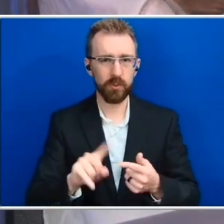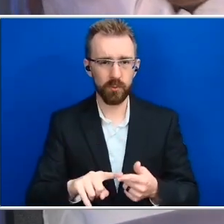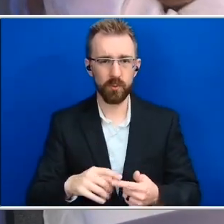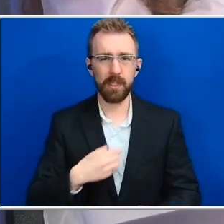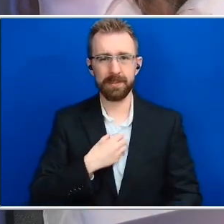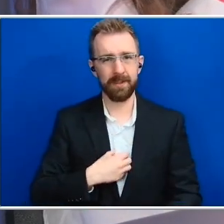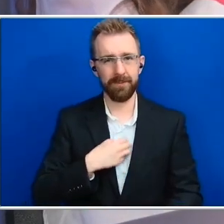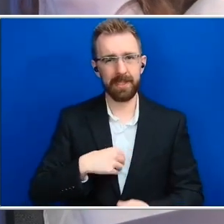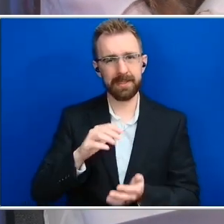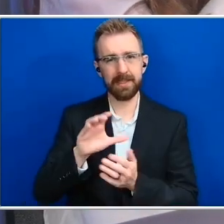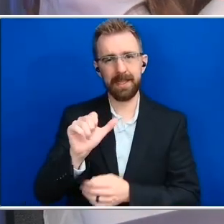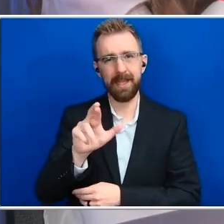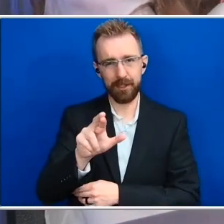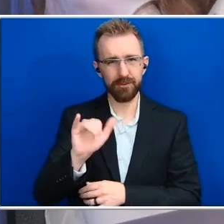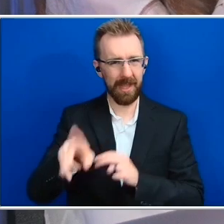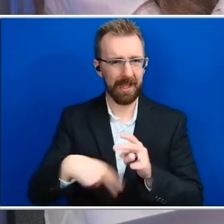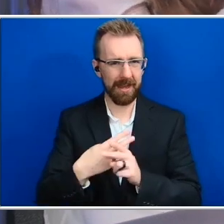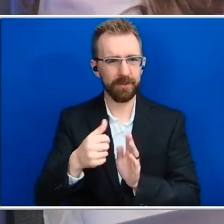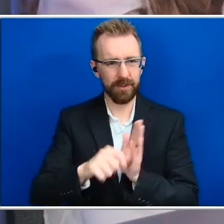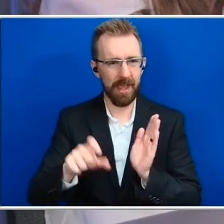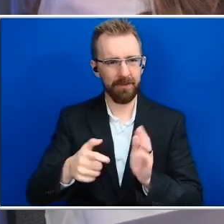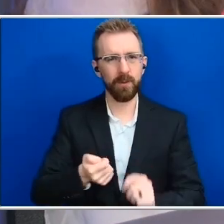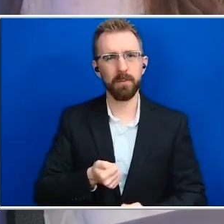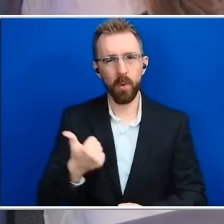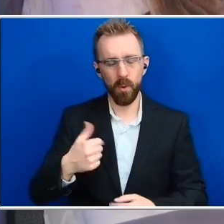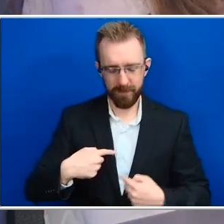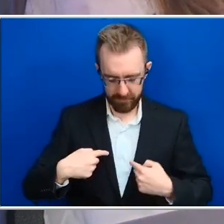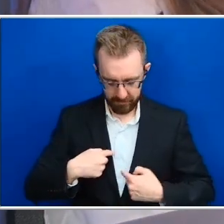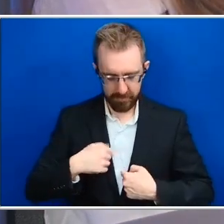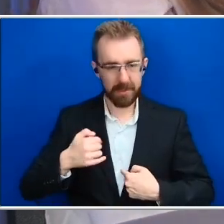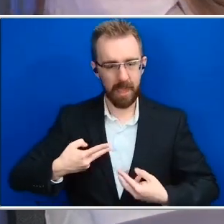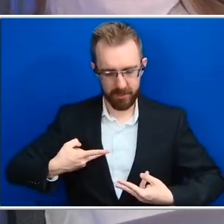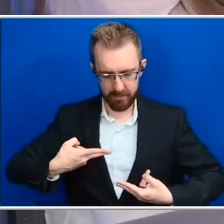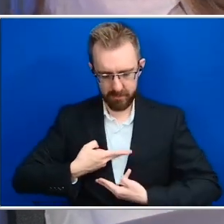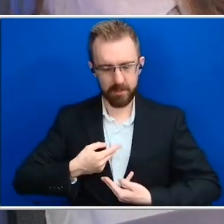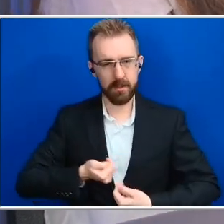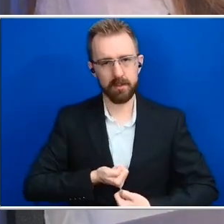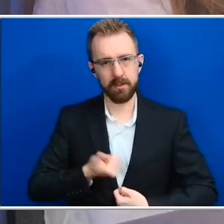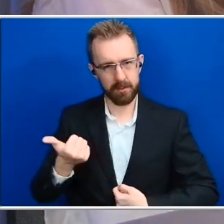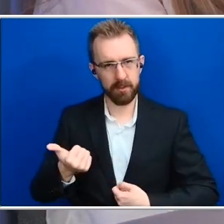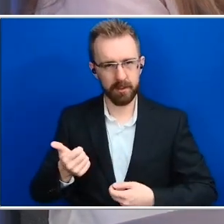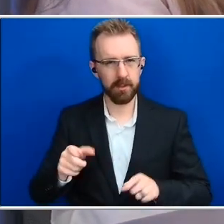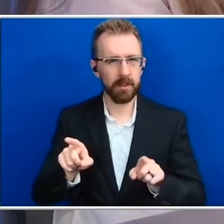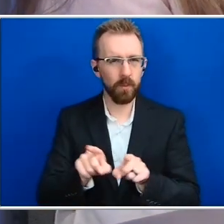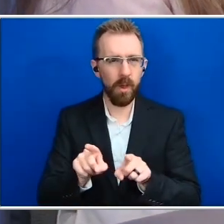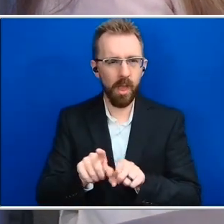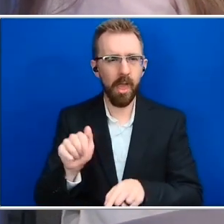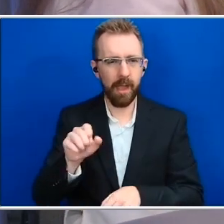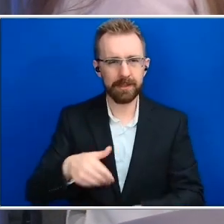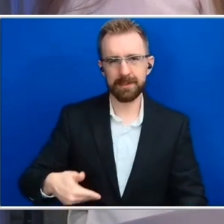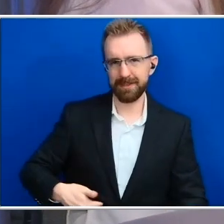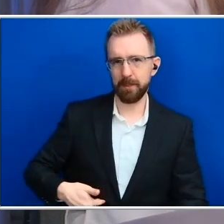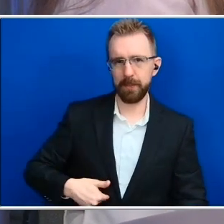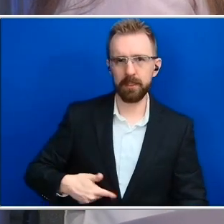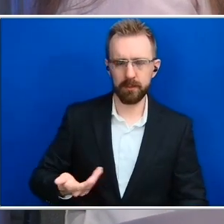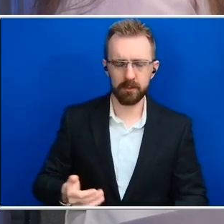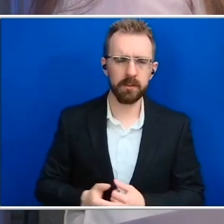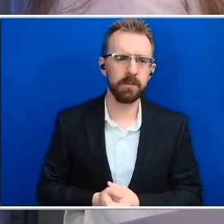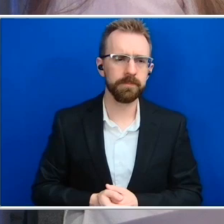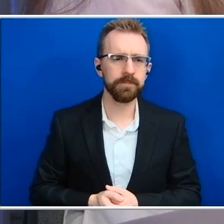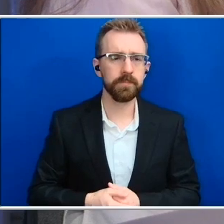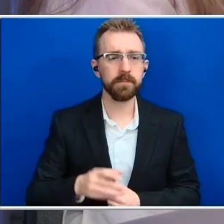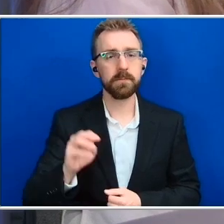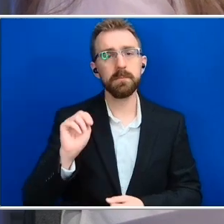surgery, because they have to remove the lower part of esophagus as well as the stomach. Mr. Peterson cancer